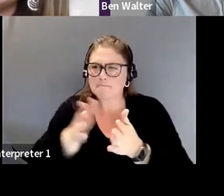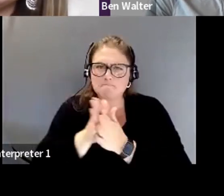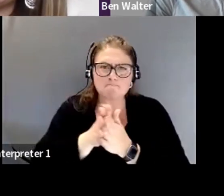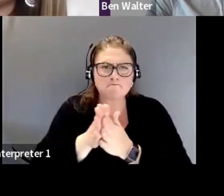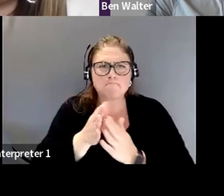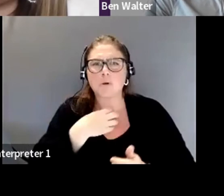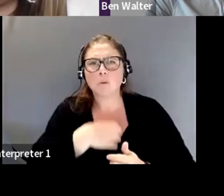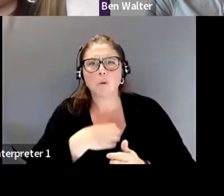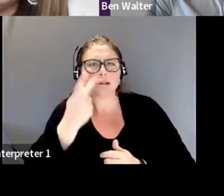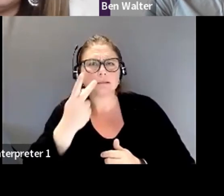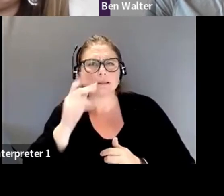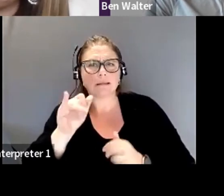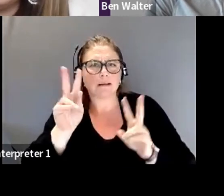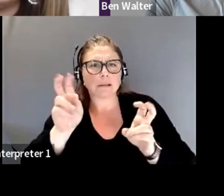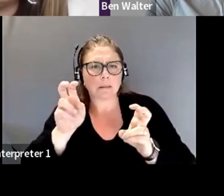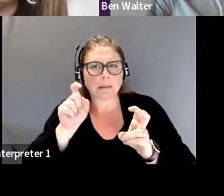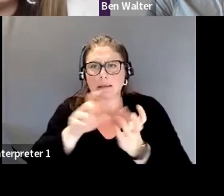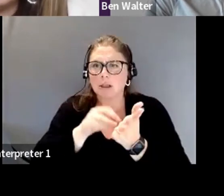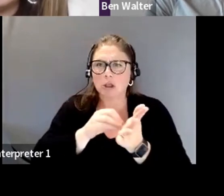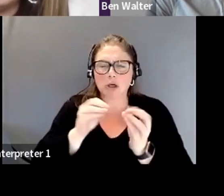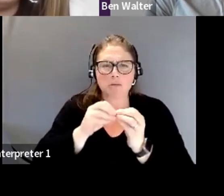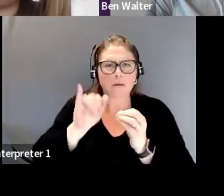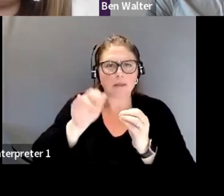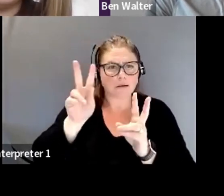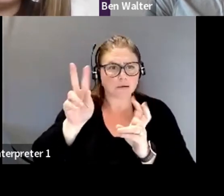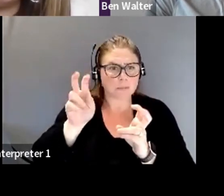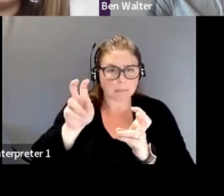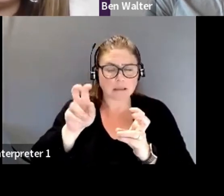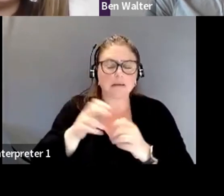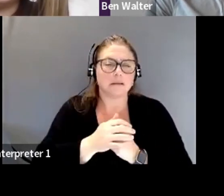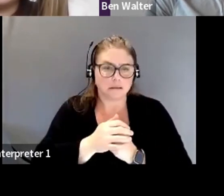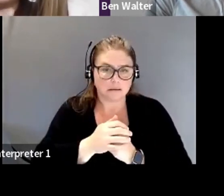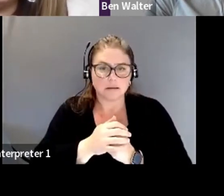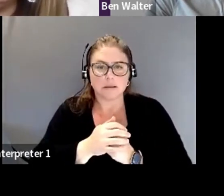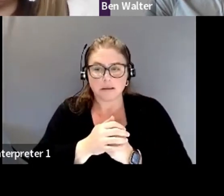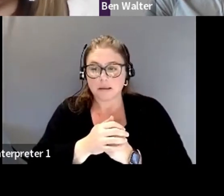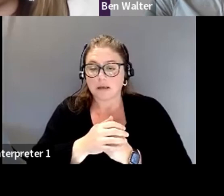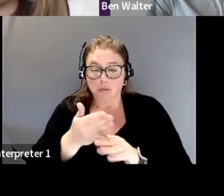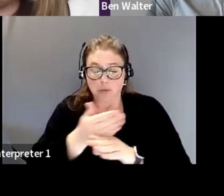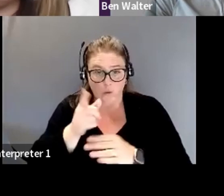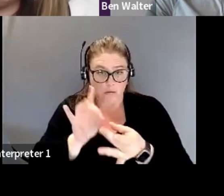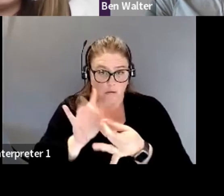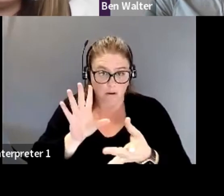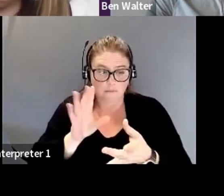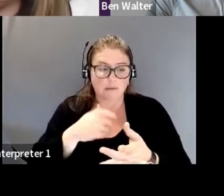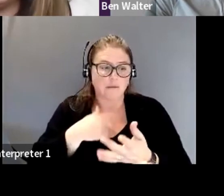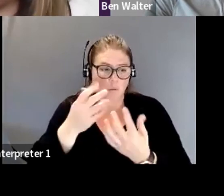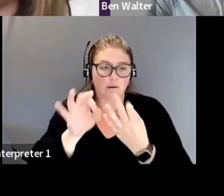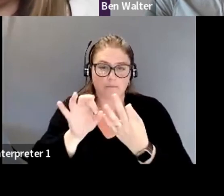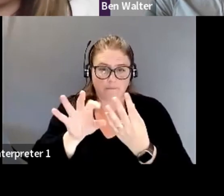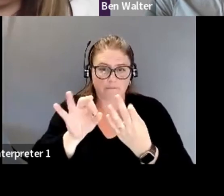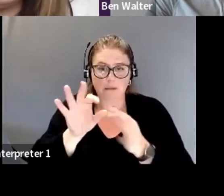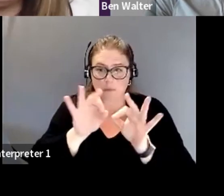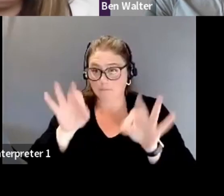you would like to see presented before you log off? There is a feedback form we'll ask you to fill